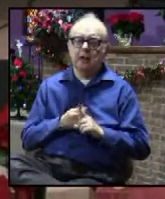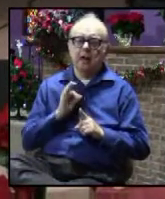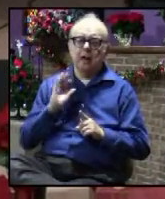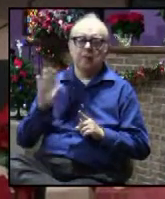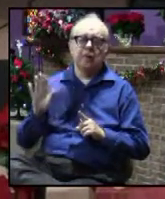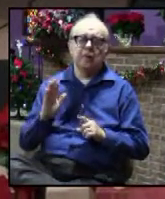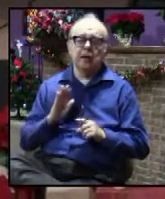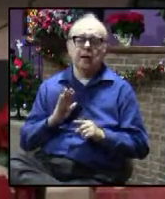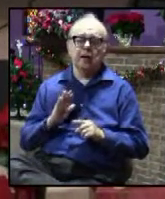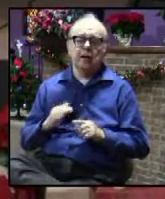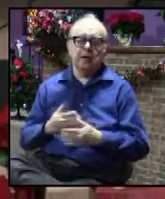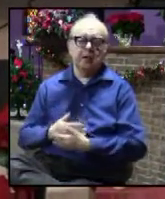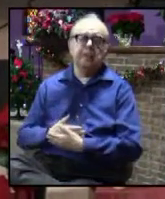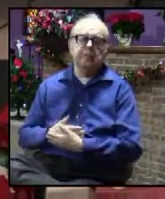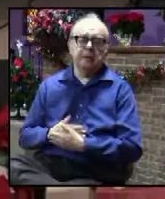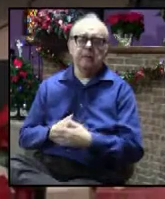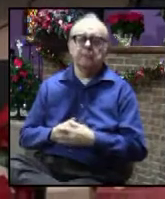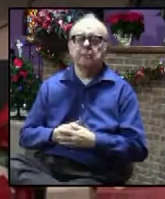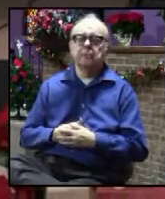child,